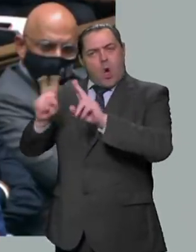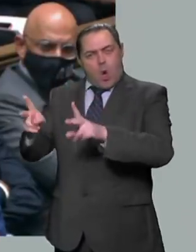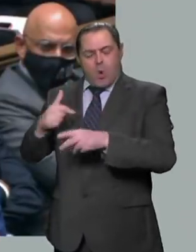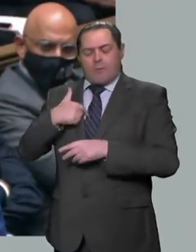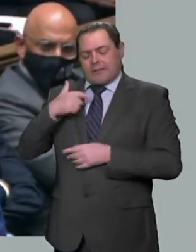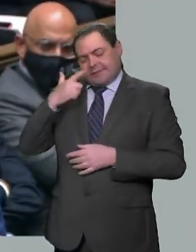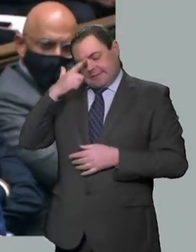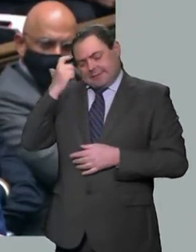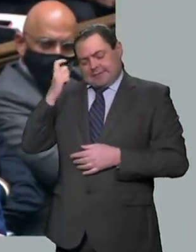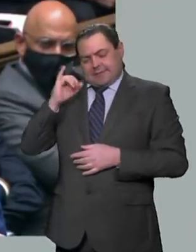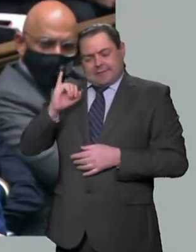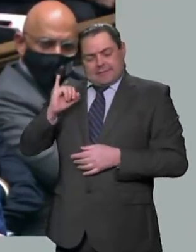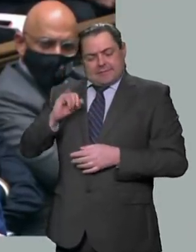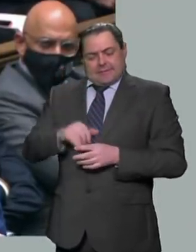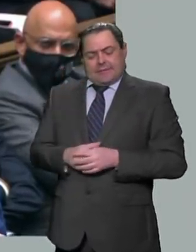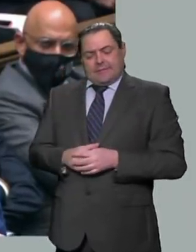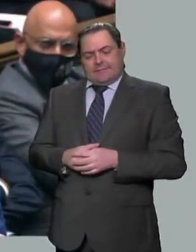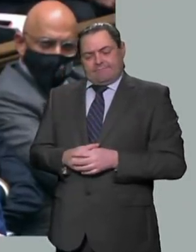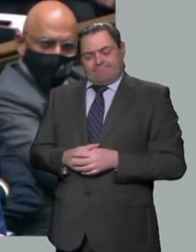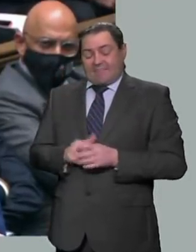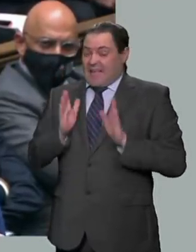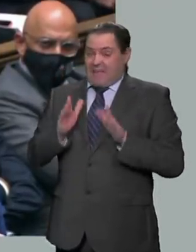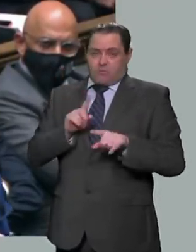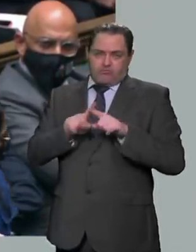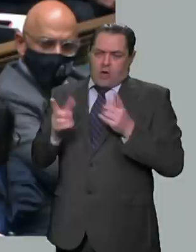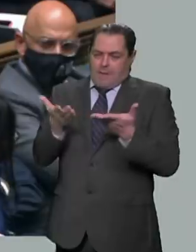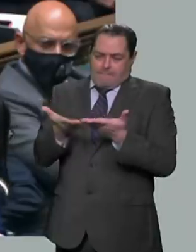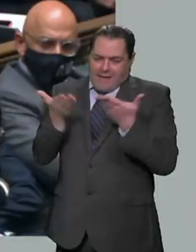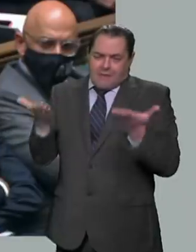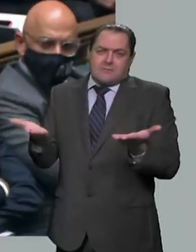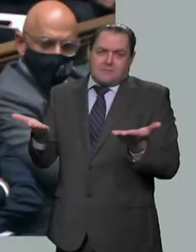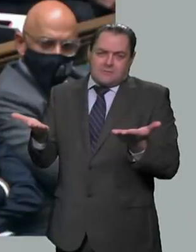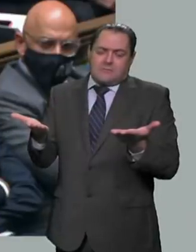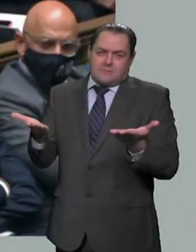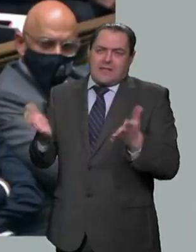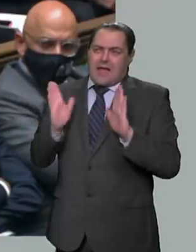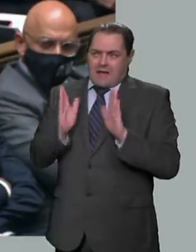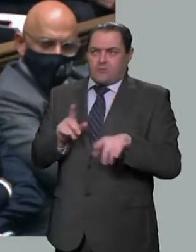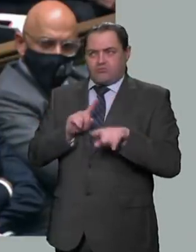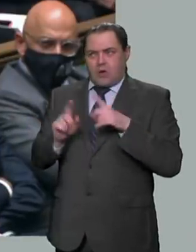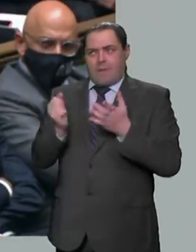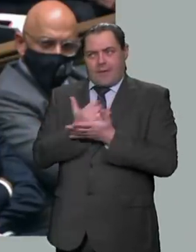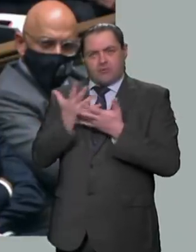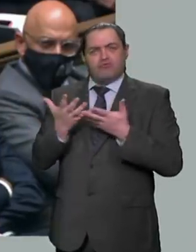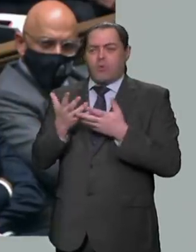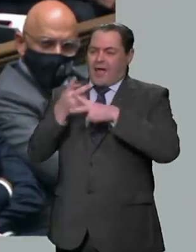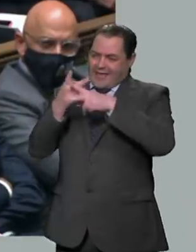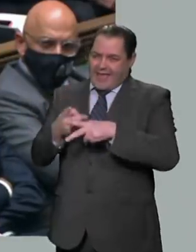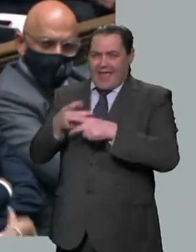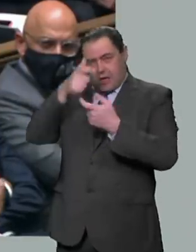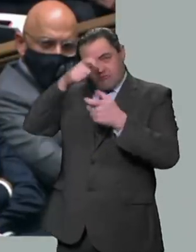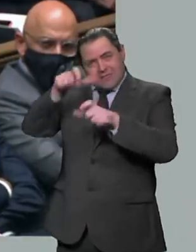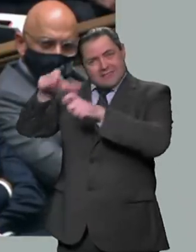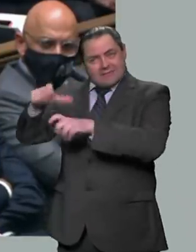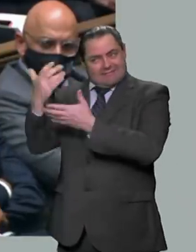sympathise deeply. We do have to try to strike a balance and to keep care homes residents safe and